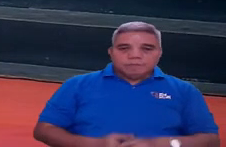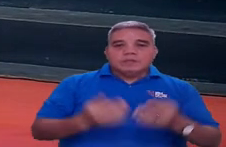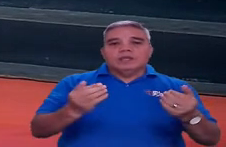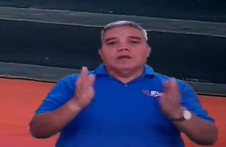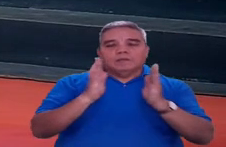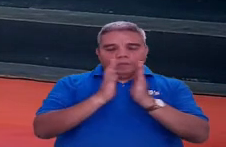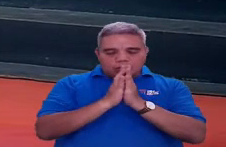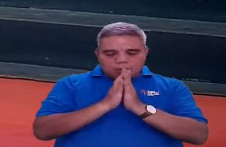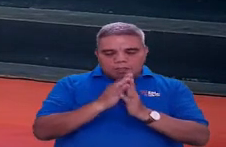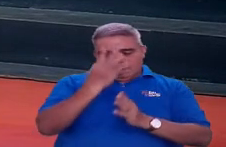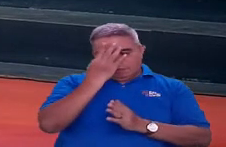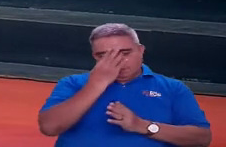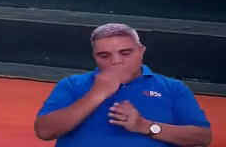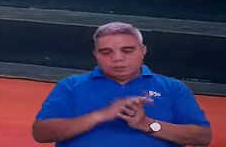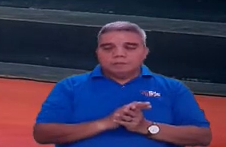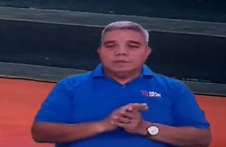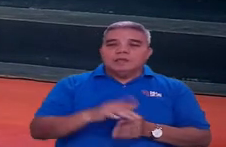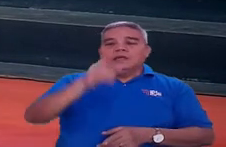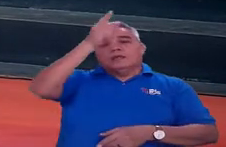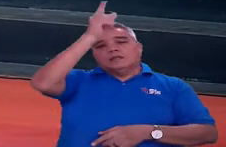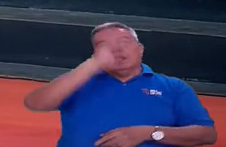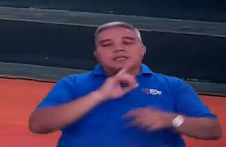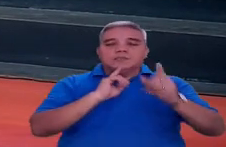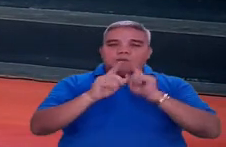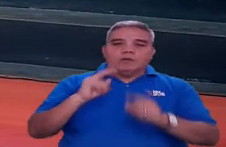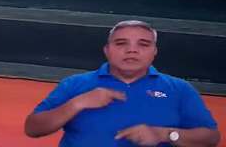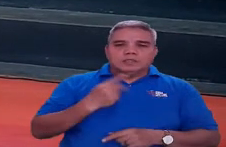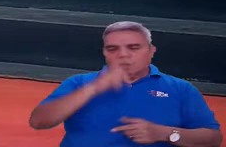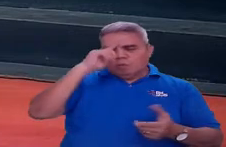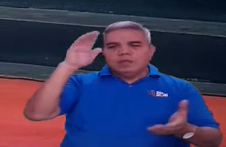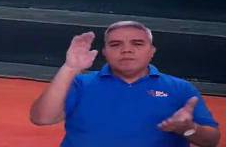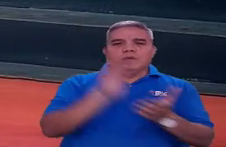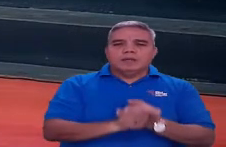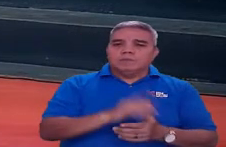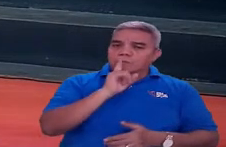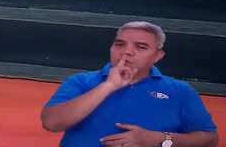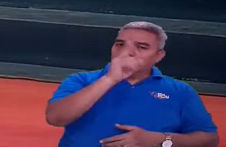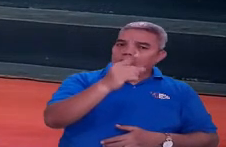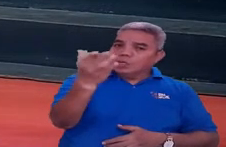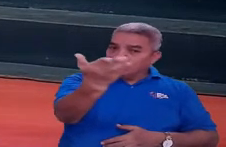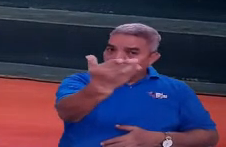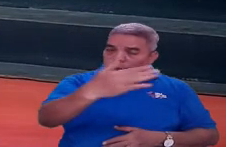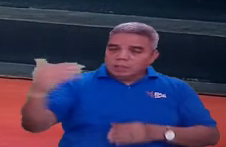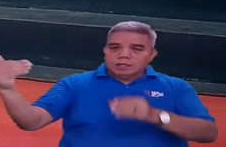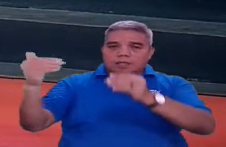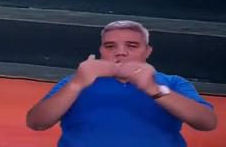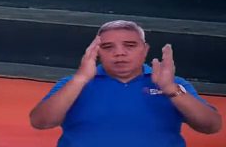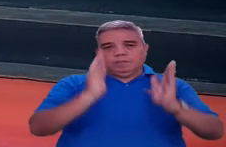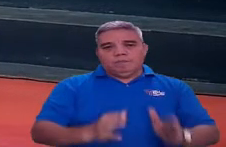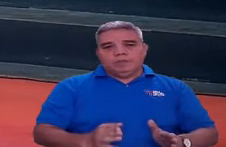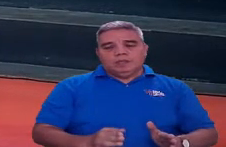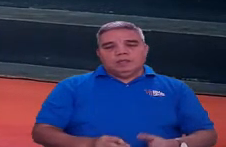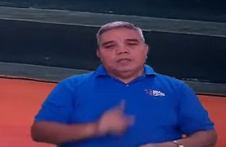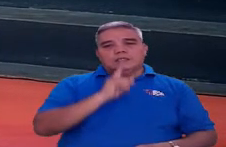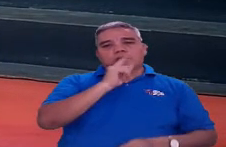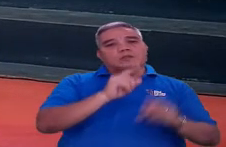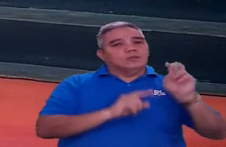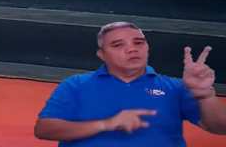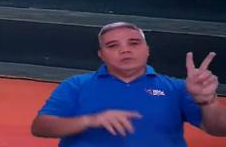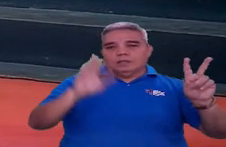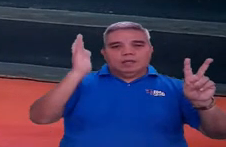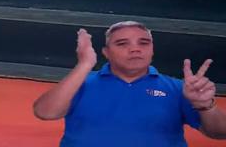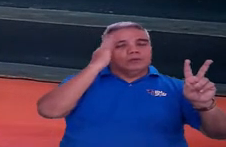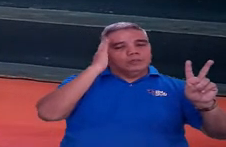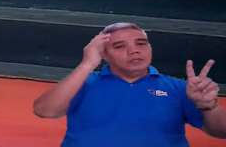Every head bowed, every eye closed, God has spoken to us, and I believe particularly to us leaders. In these two messages, I